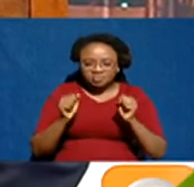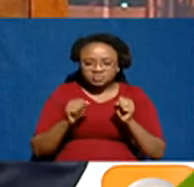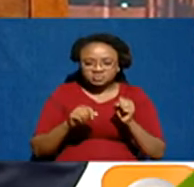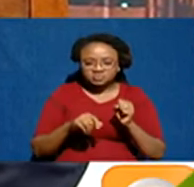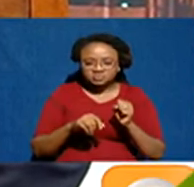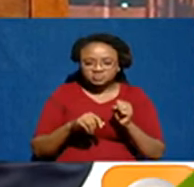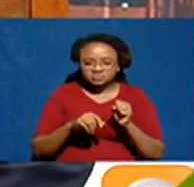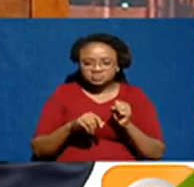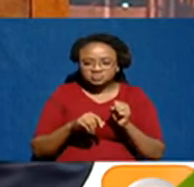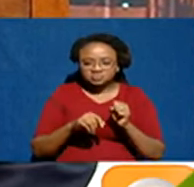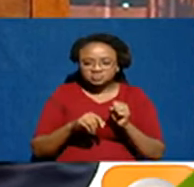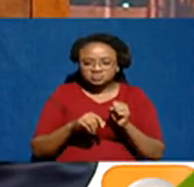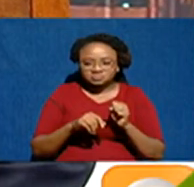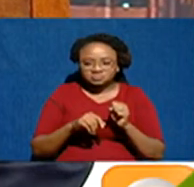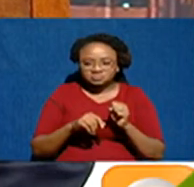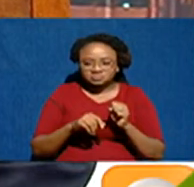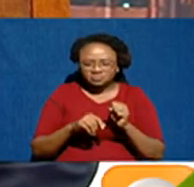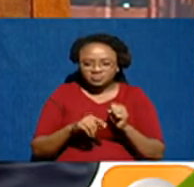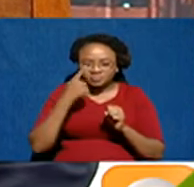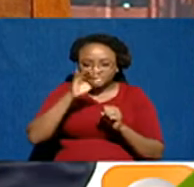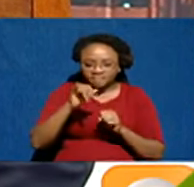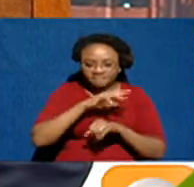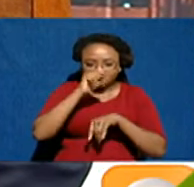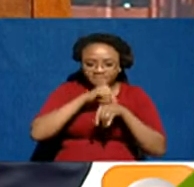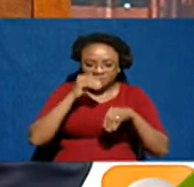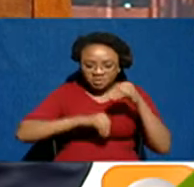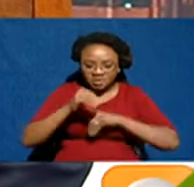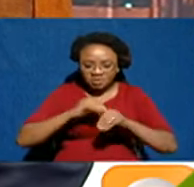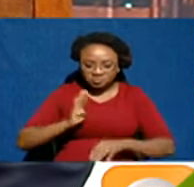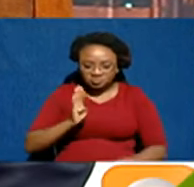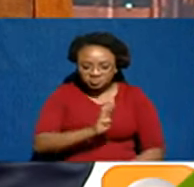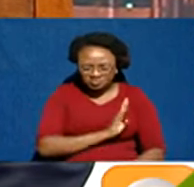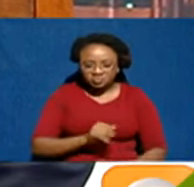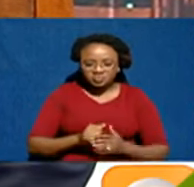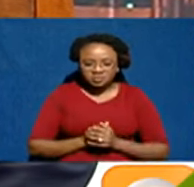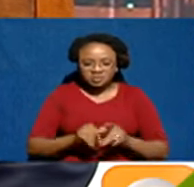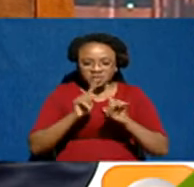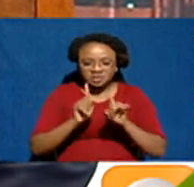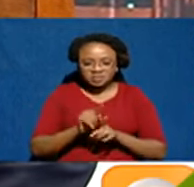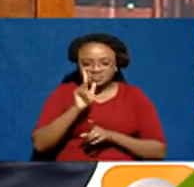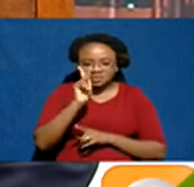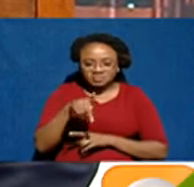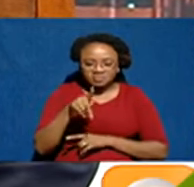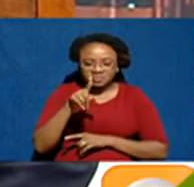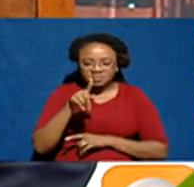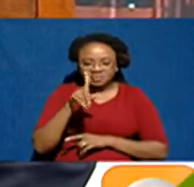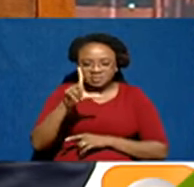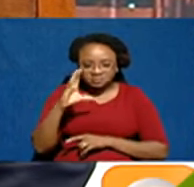its national elections board and KPLC chairperson Joy Midivo